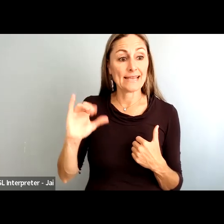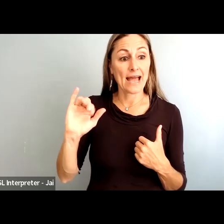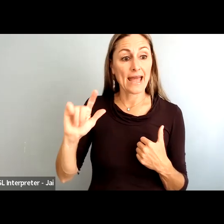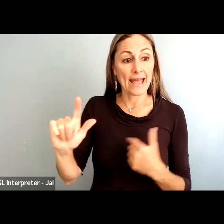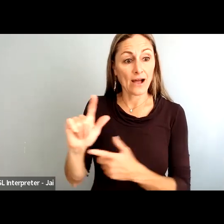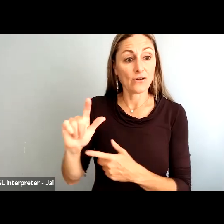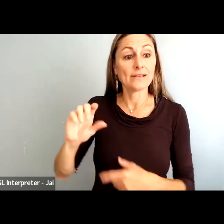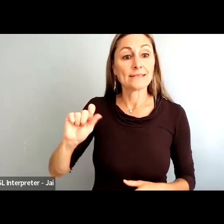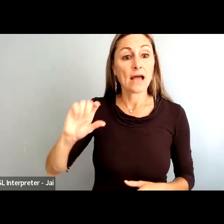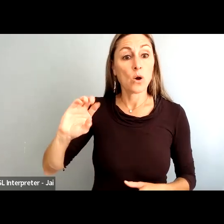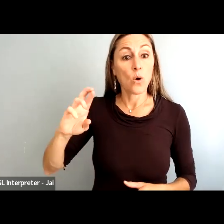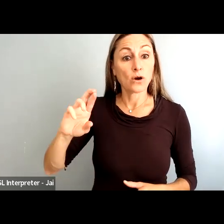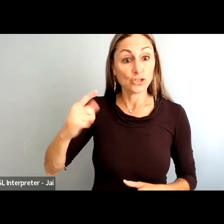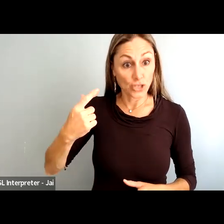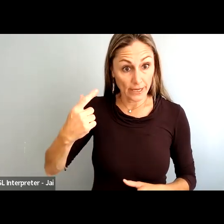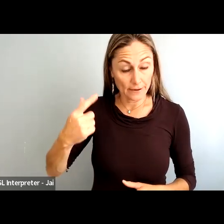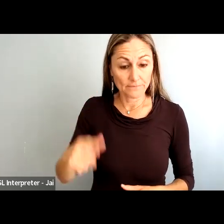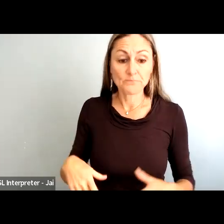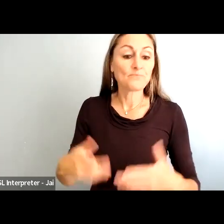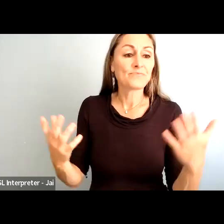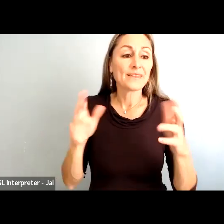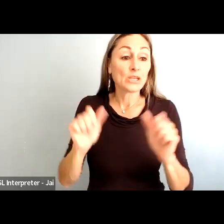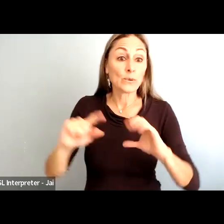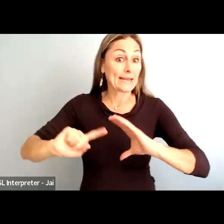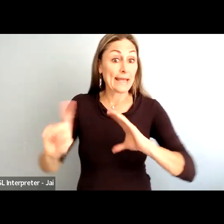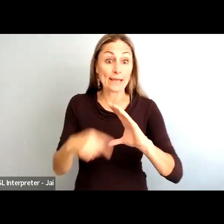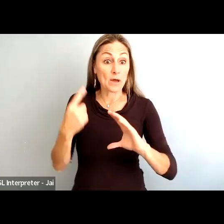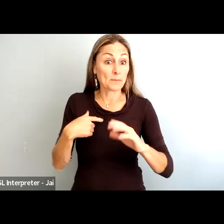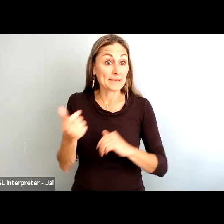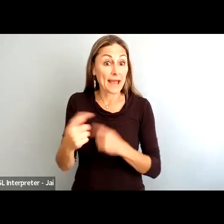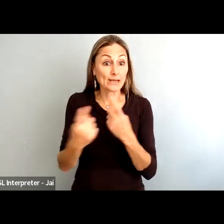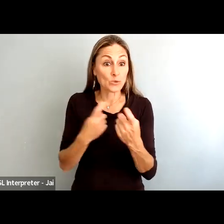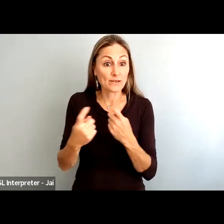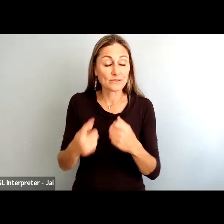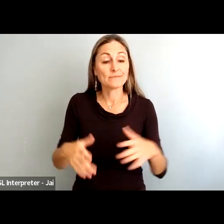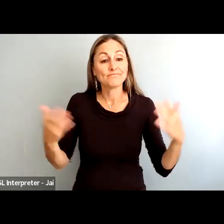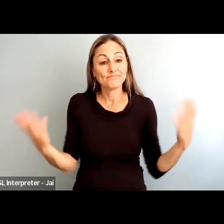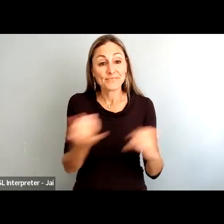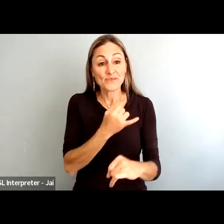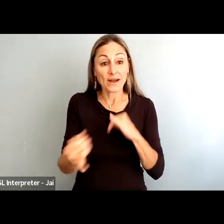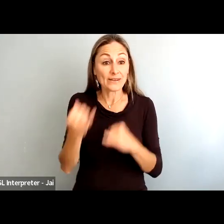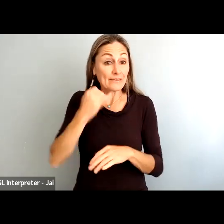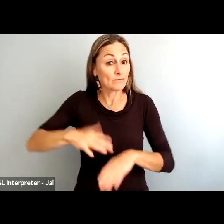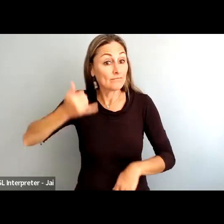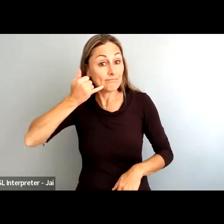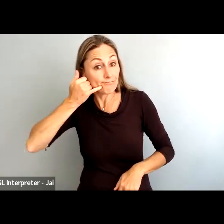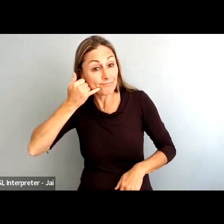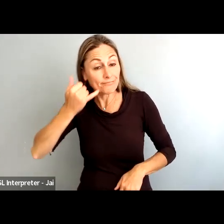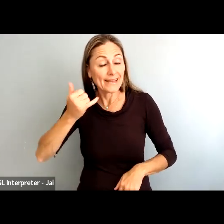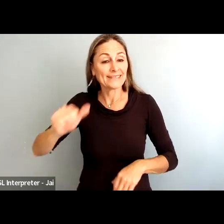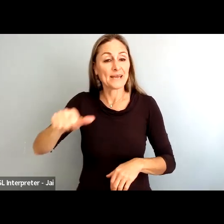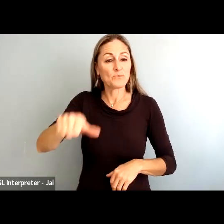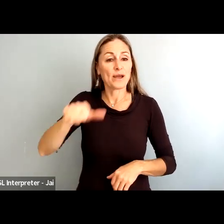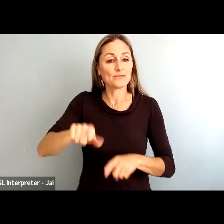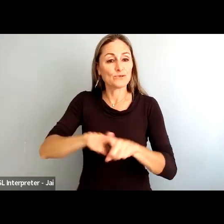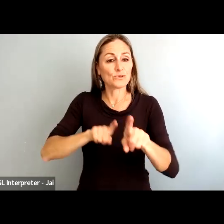@ncil.org, and you can email me with your questions. Finally, if you're on the telephone today, you may press *9 to